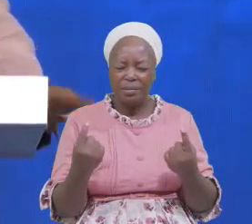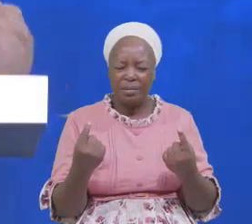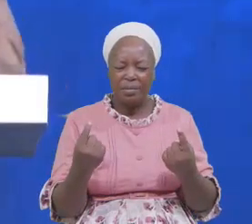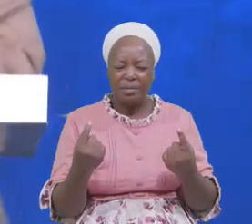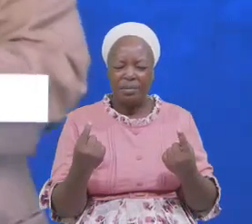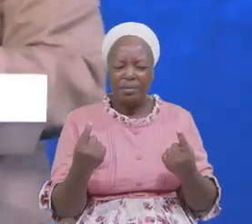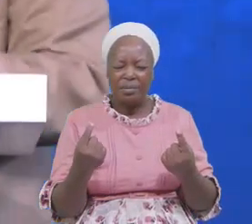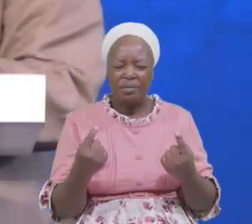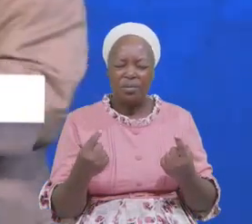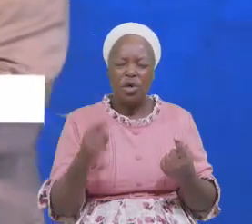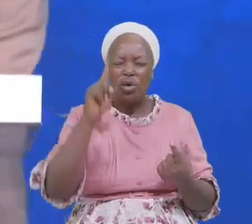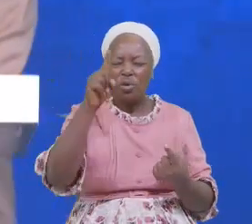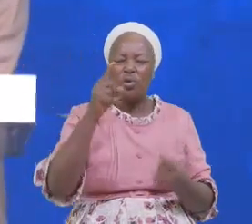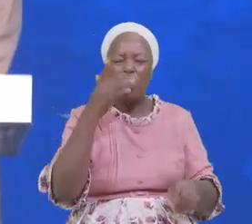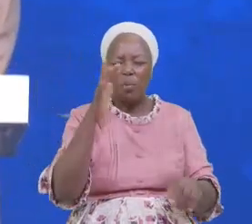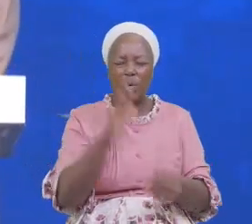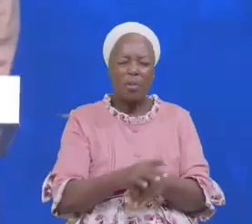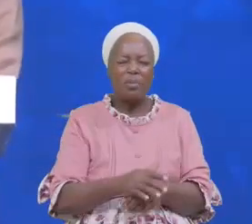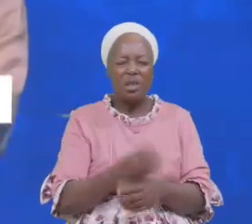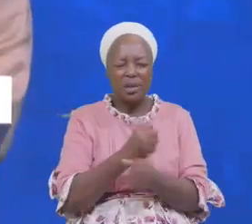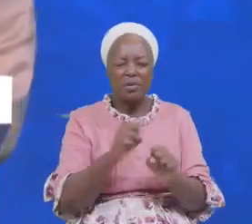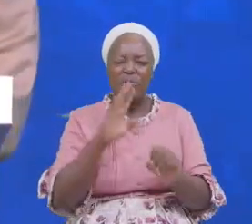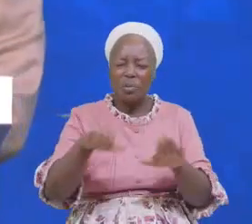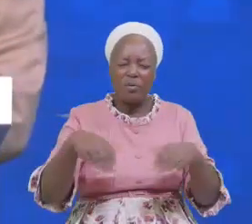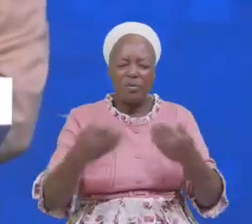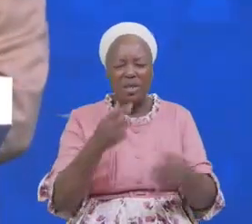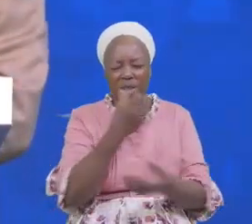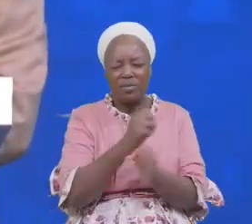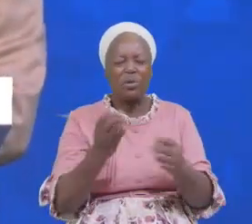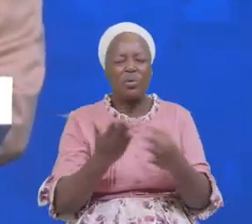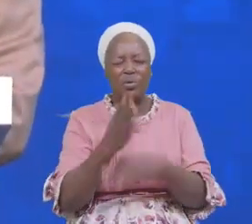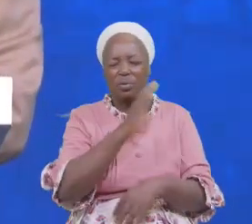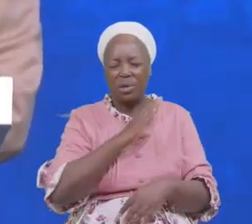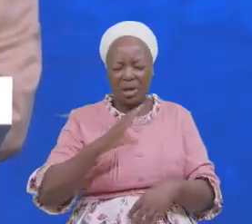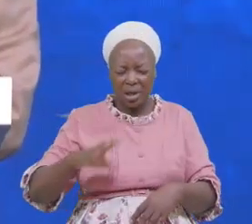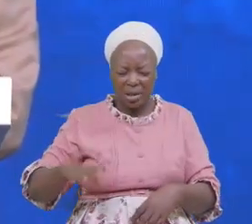You promised salvation, you provided salvation through Christ.